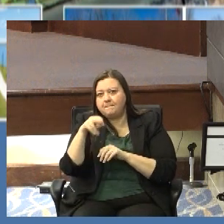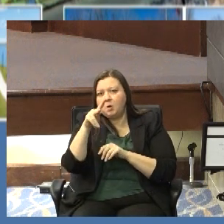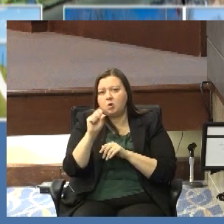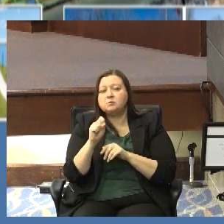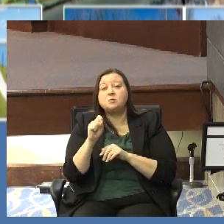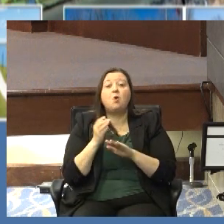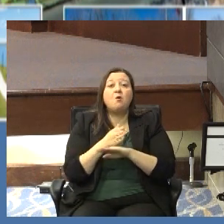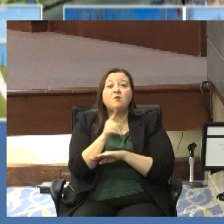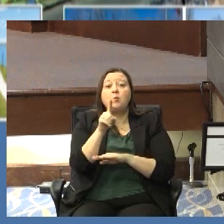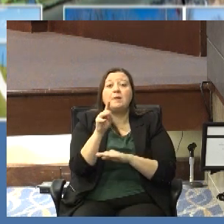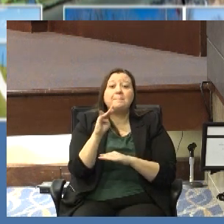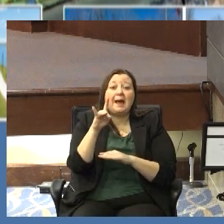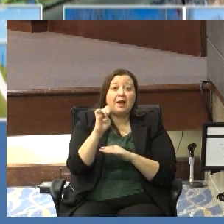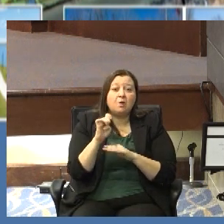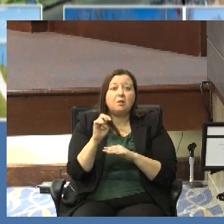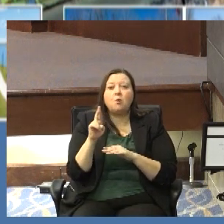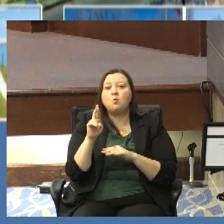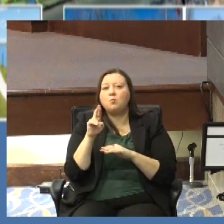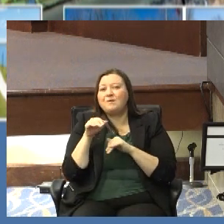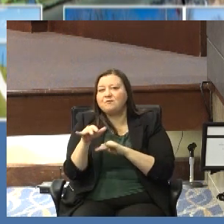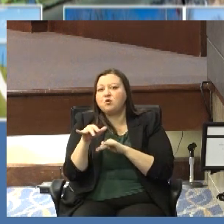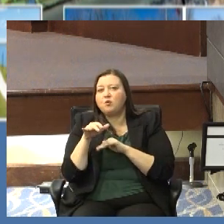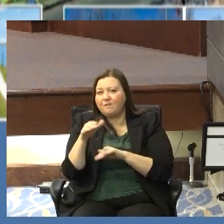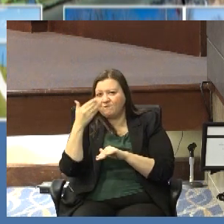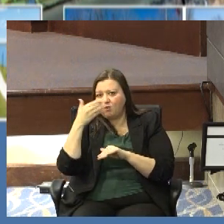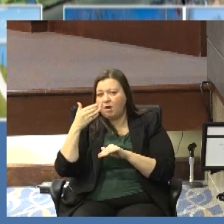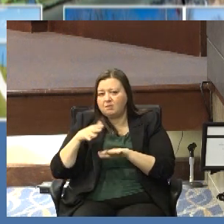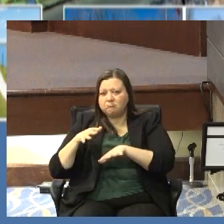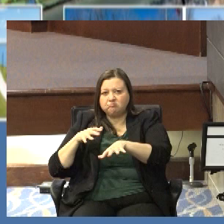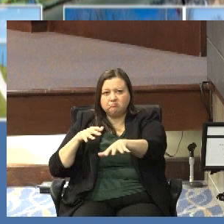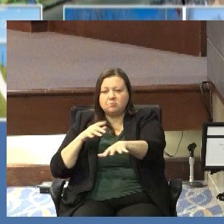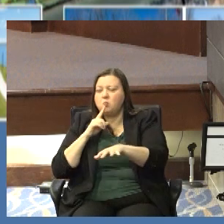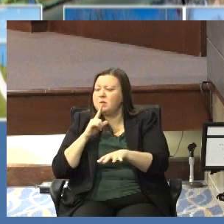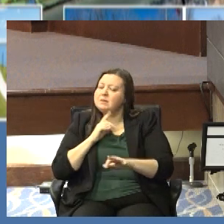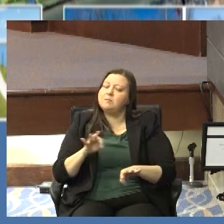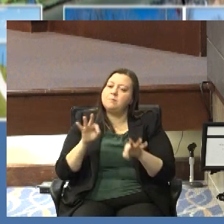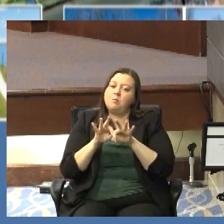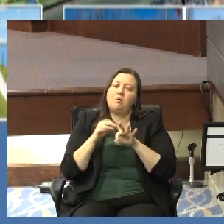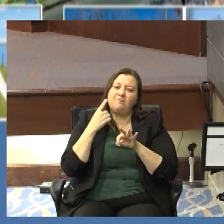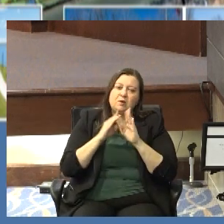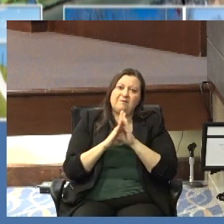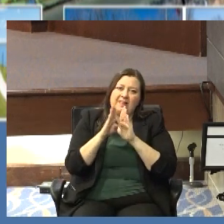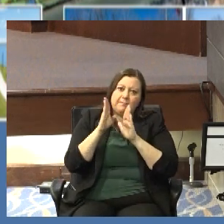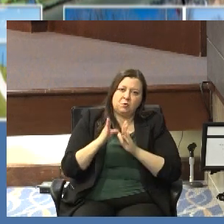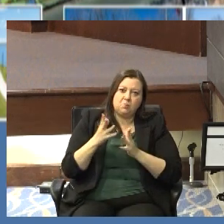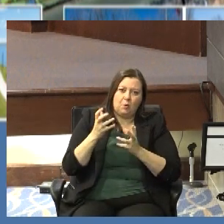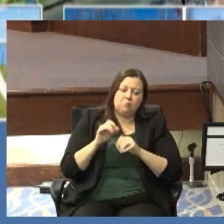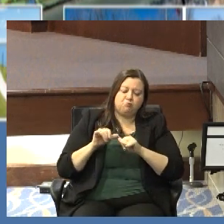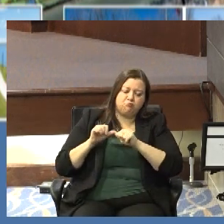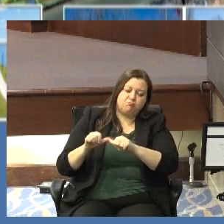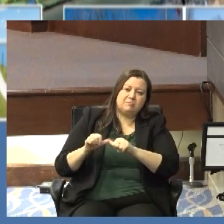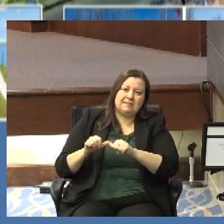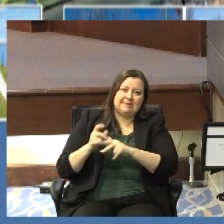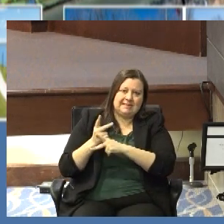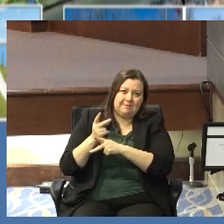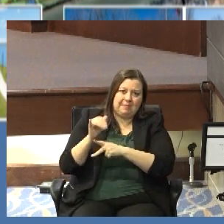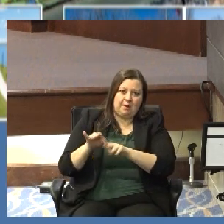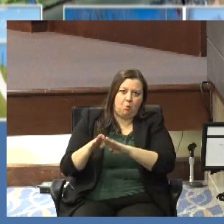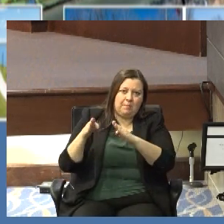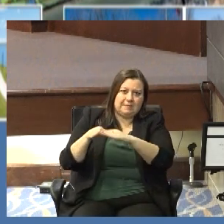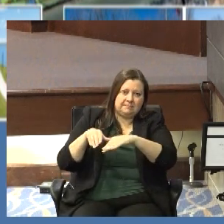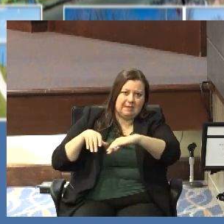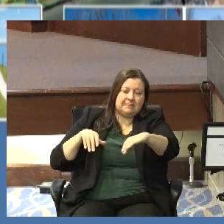a mile of river frontage. That was real important with the developers in the city that we maintained that open space. It will have